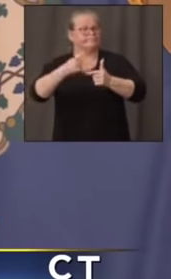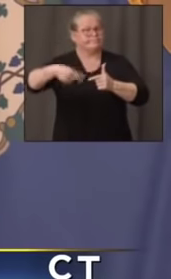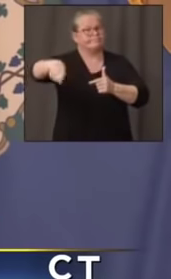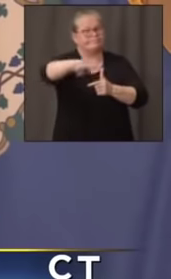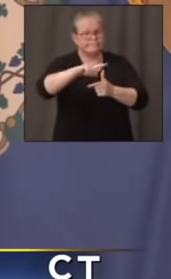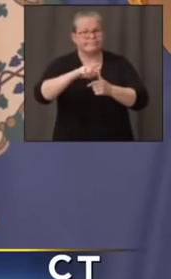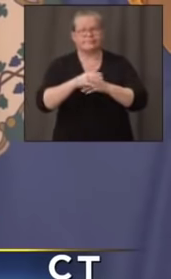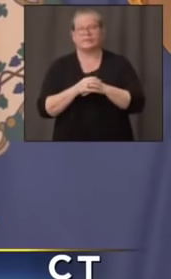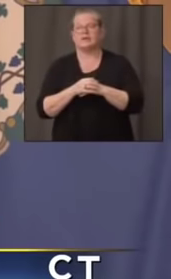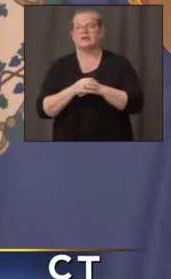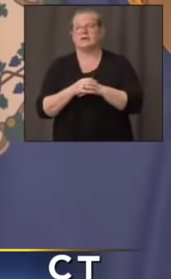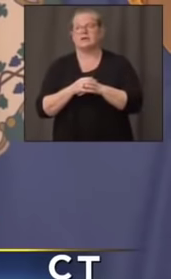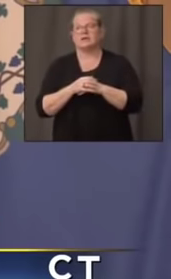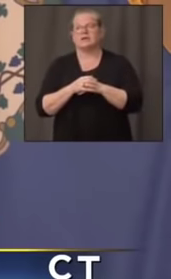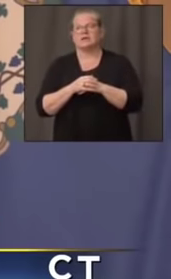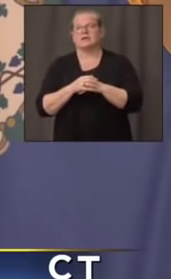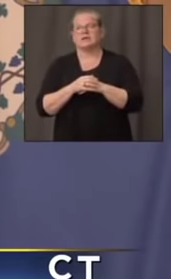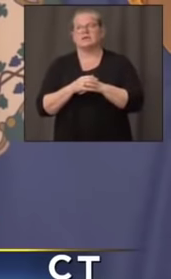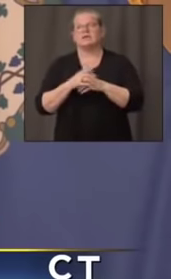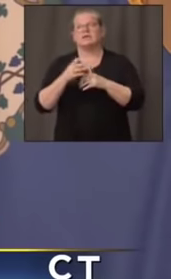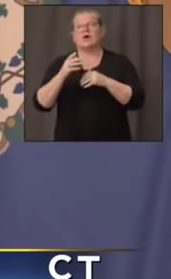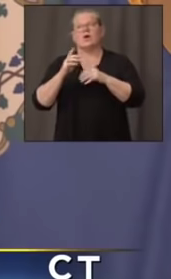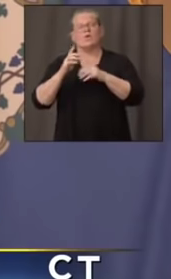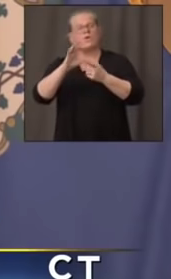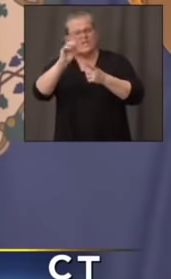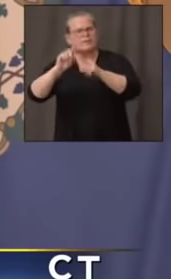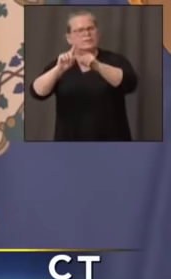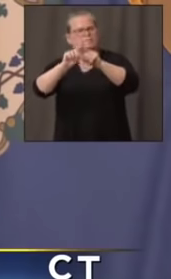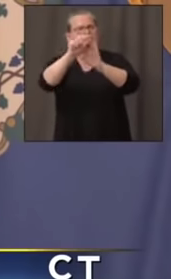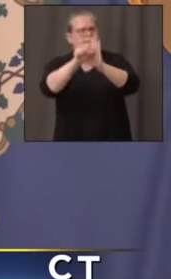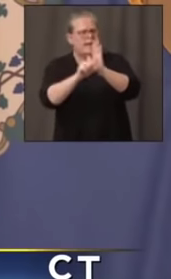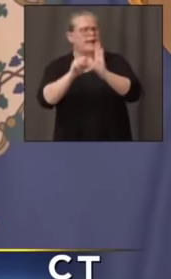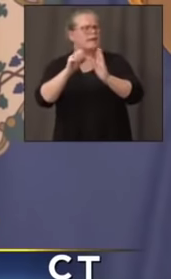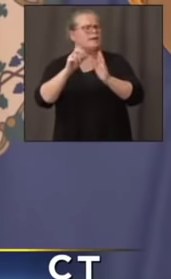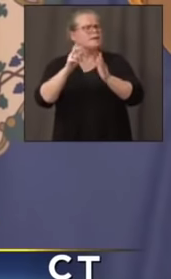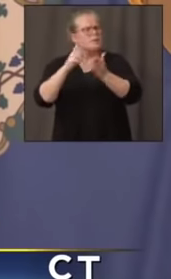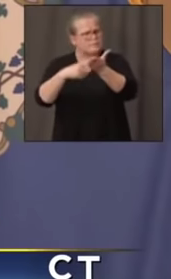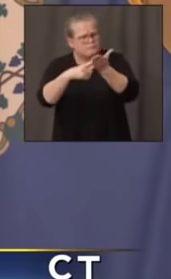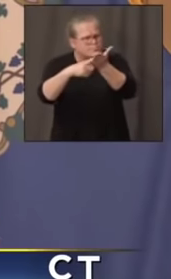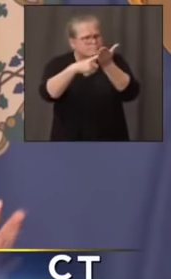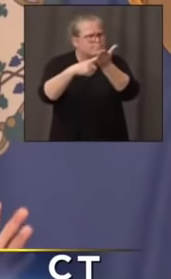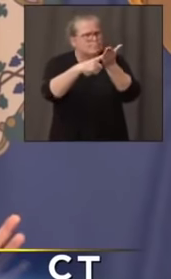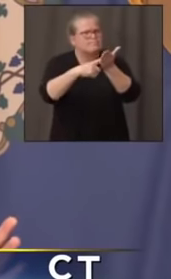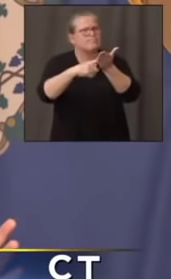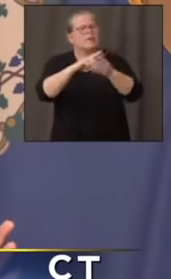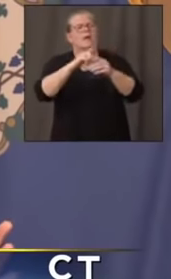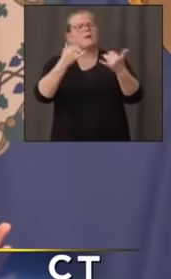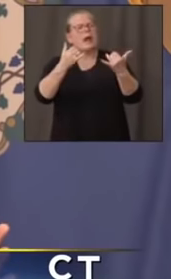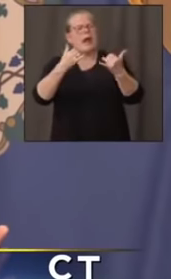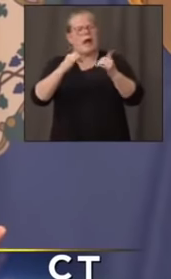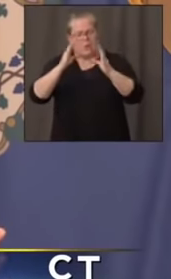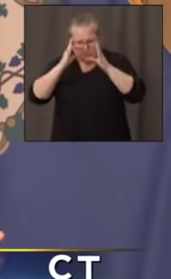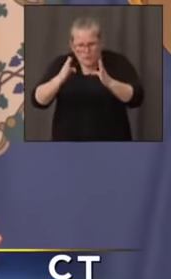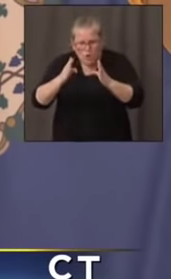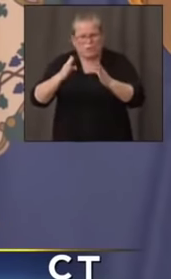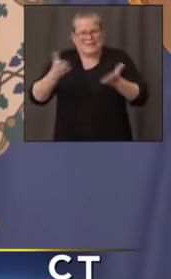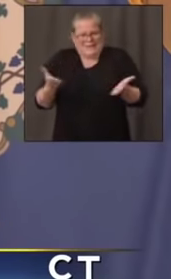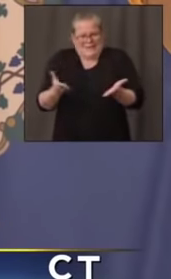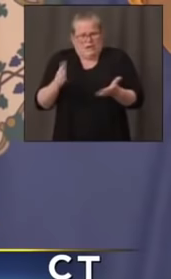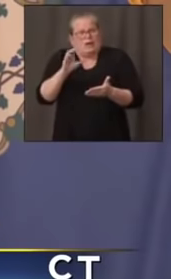to our superintendents and our teachers and parents and stakeholders. They're taking a look at this, our